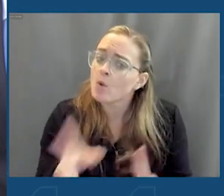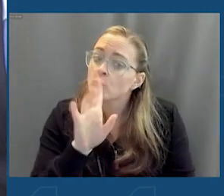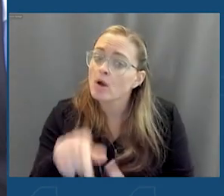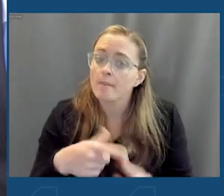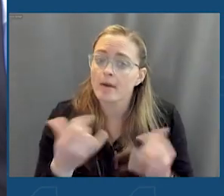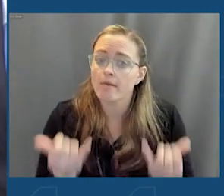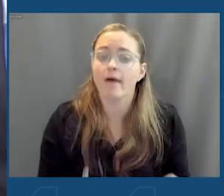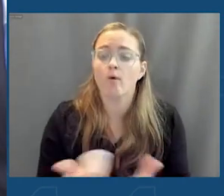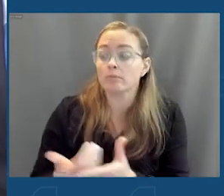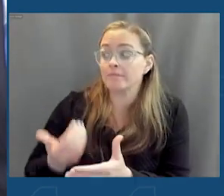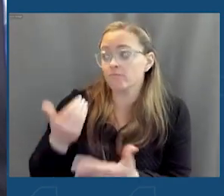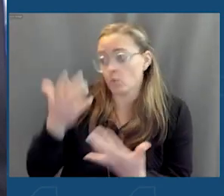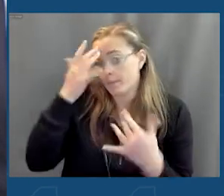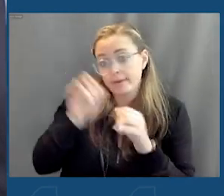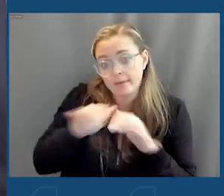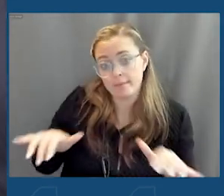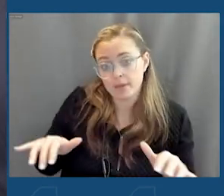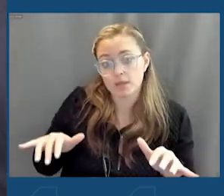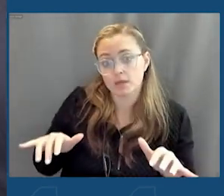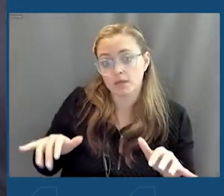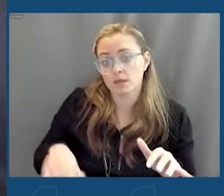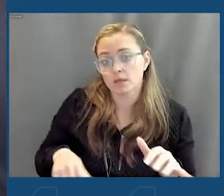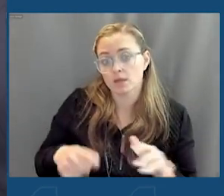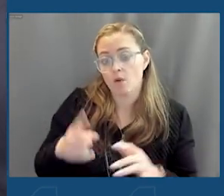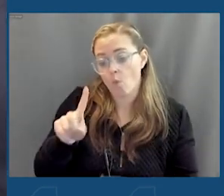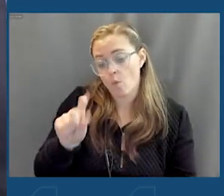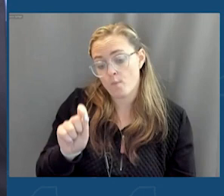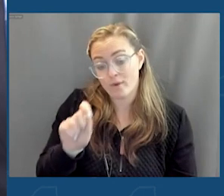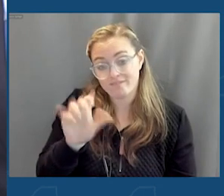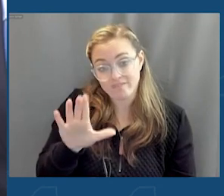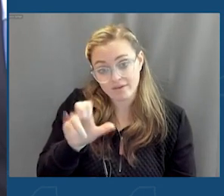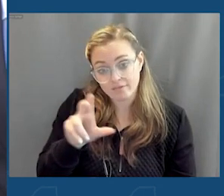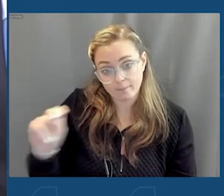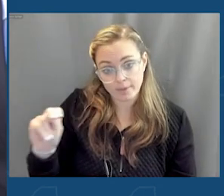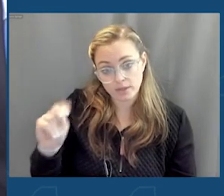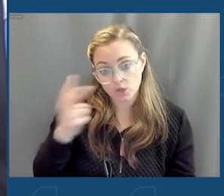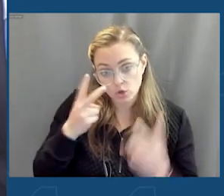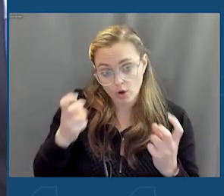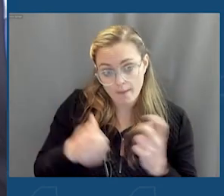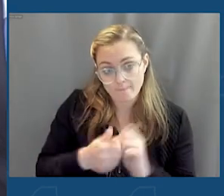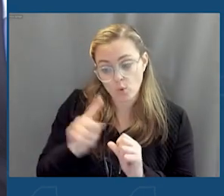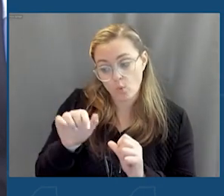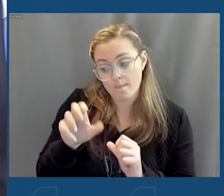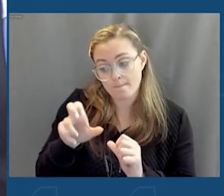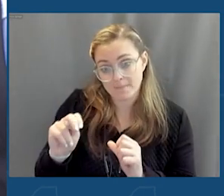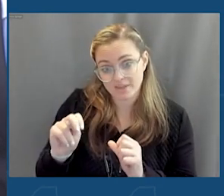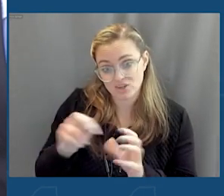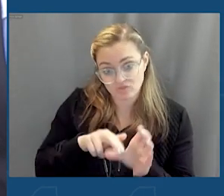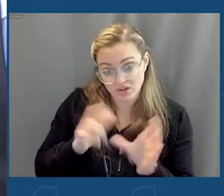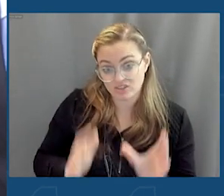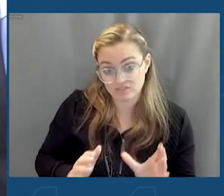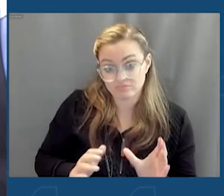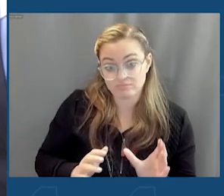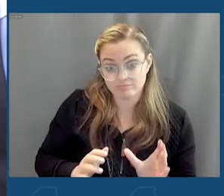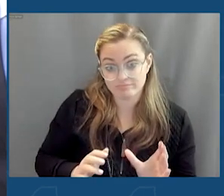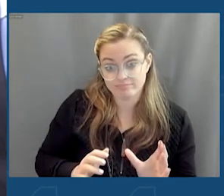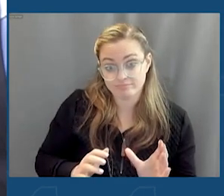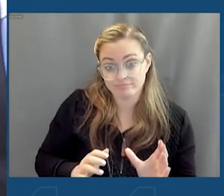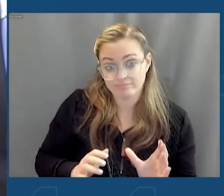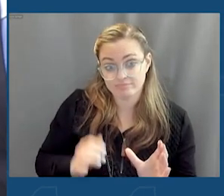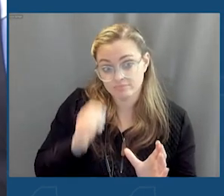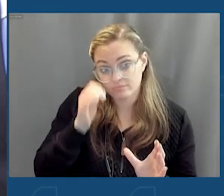before the pandemic, there were 1.5 million crimes per 1 million riders.